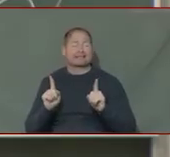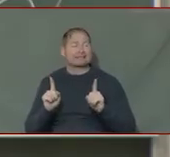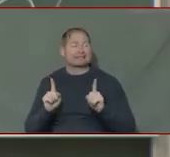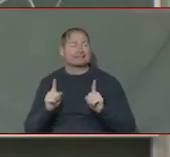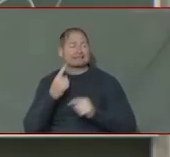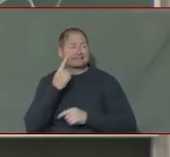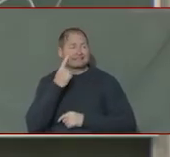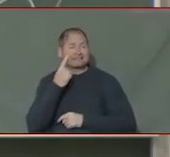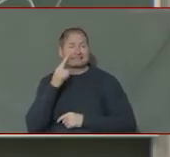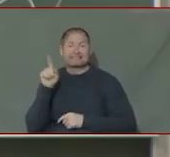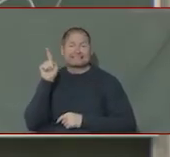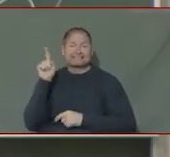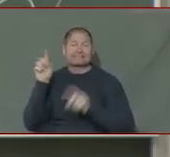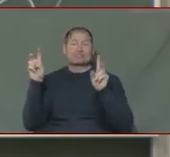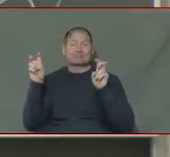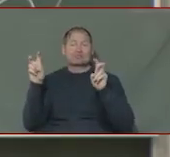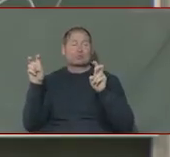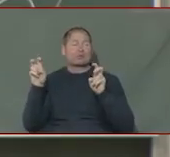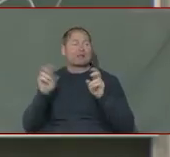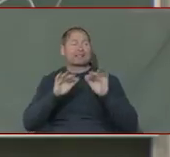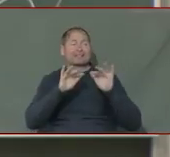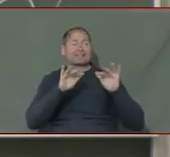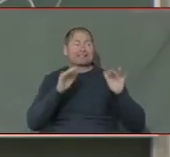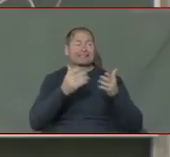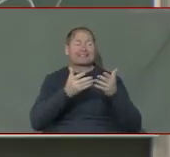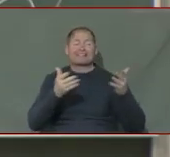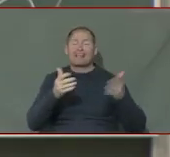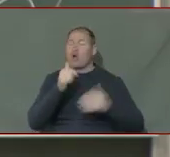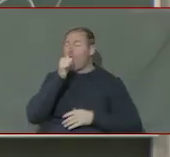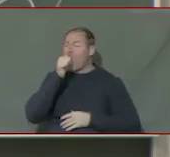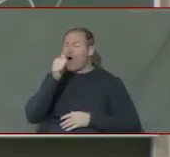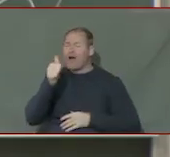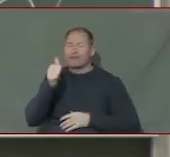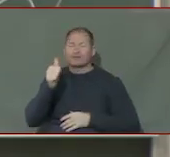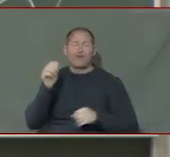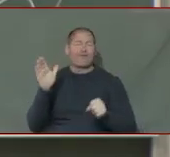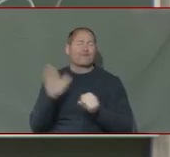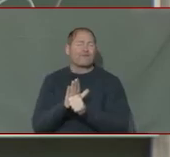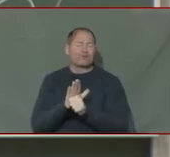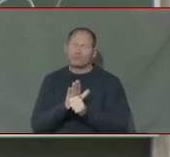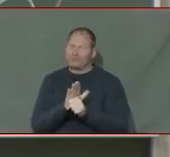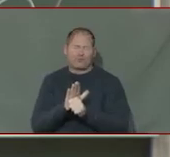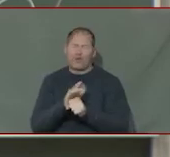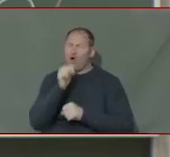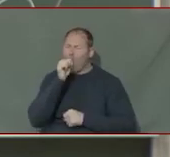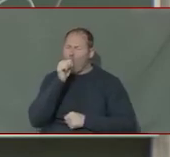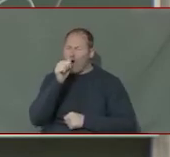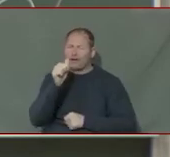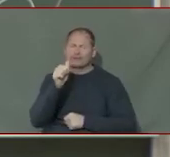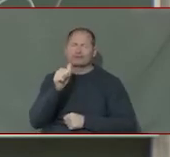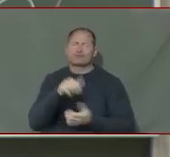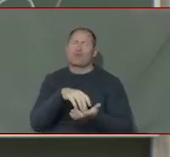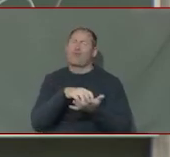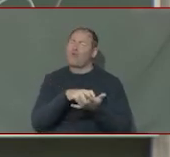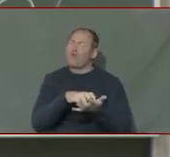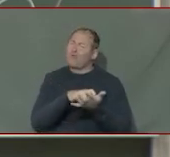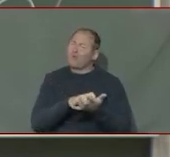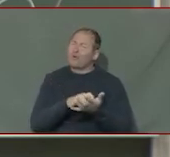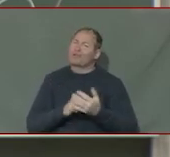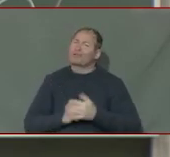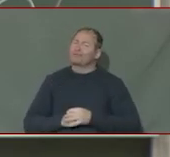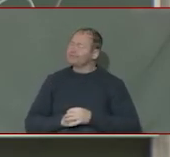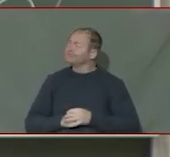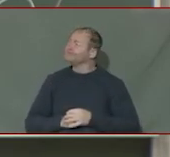as homeostasis. The learners somehow don't get it right. I think it's because they don't engage properly with the question paper.